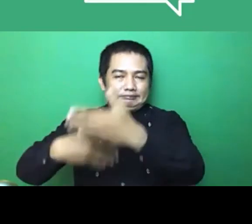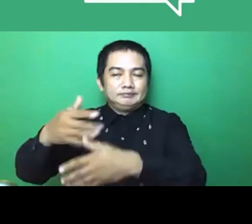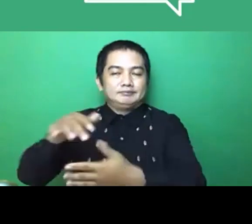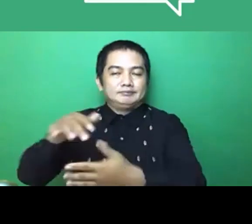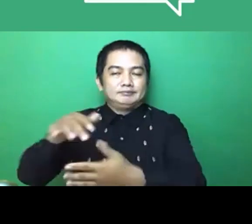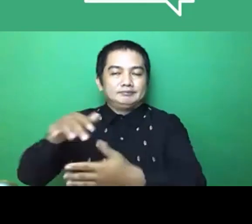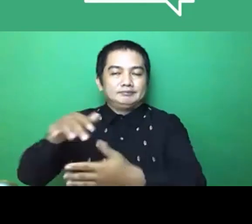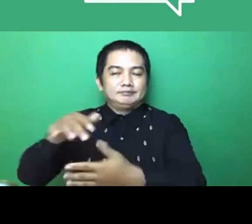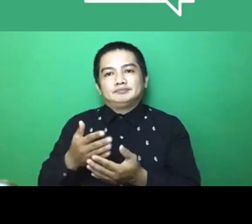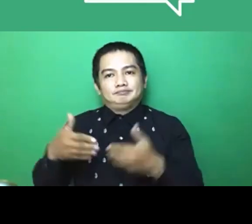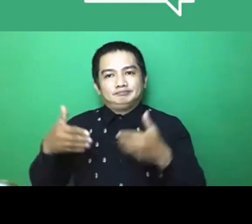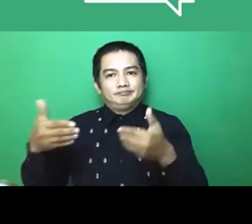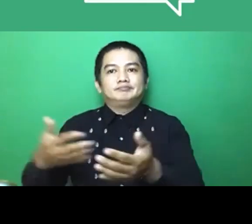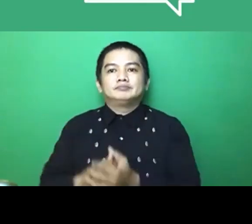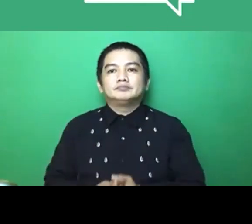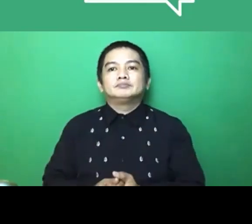it goes for me.